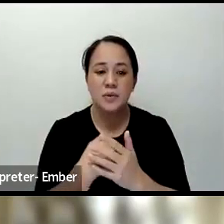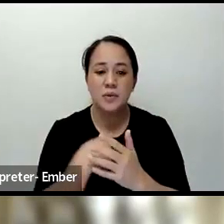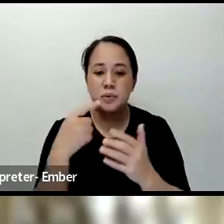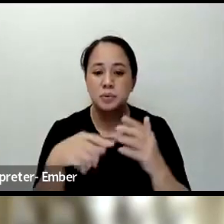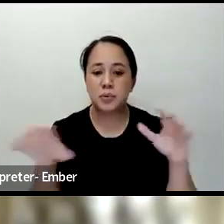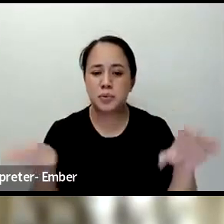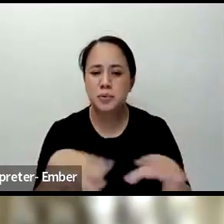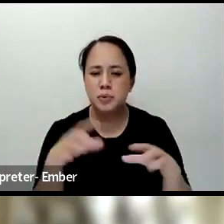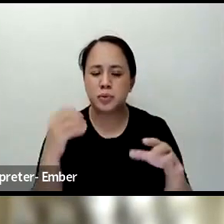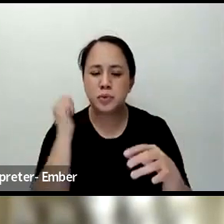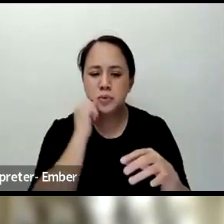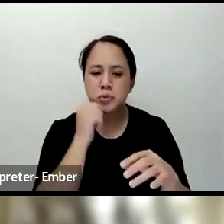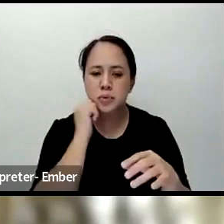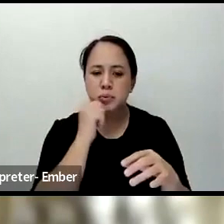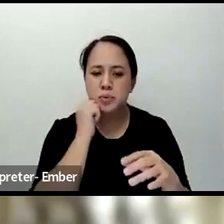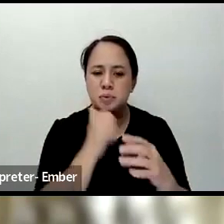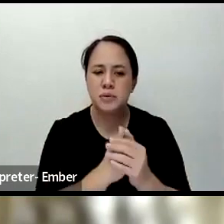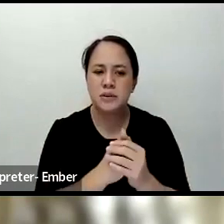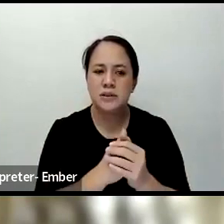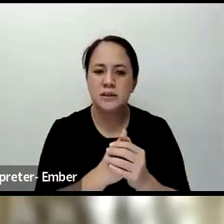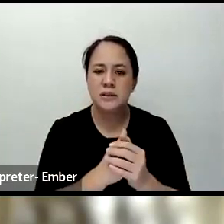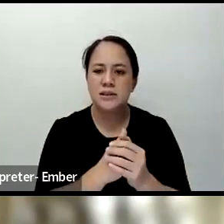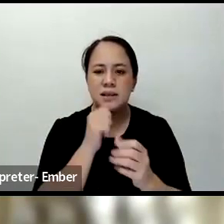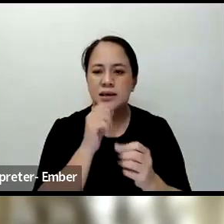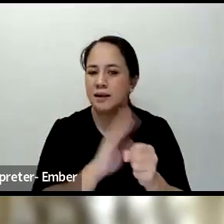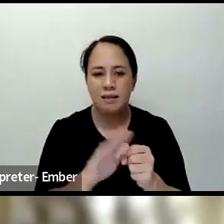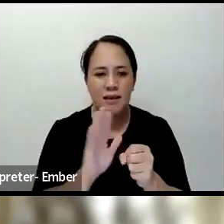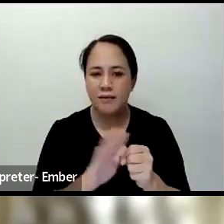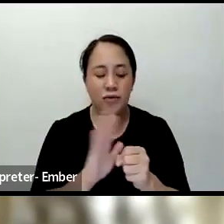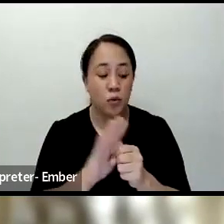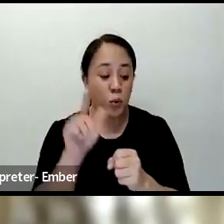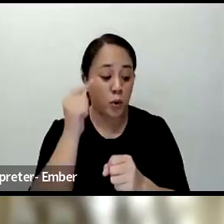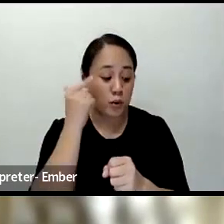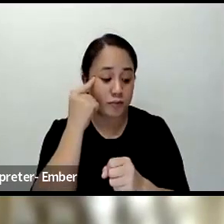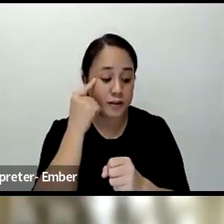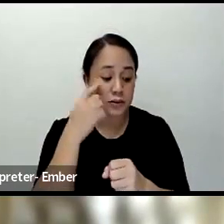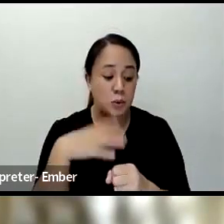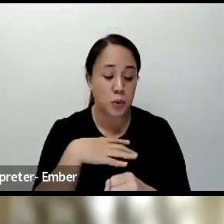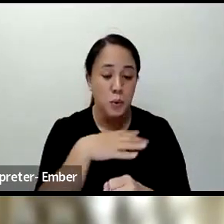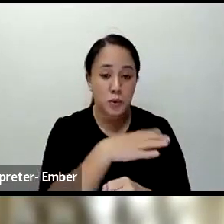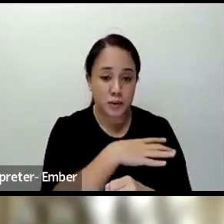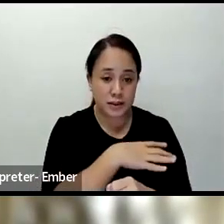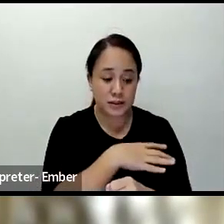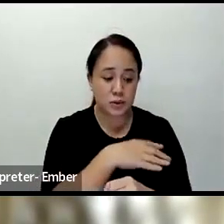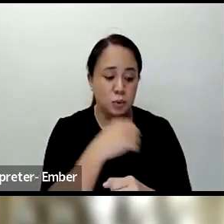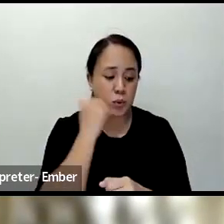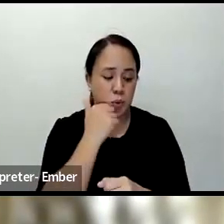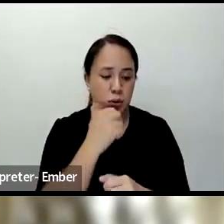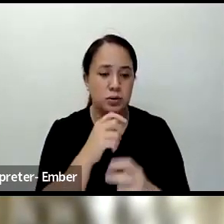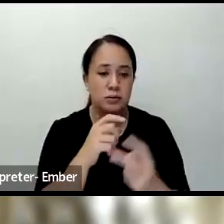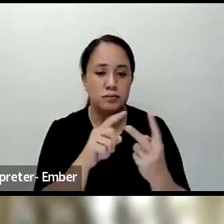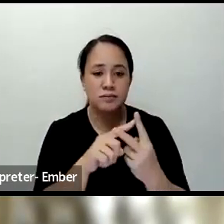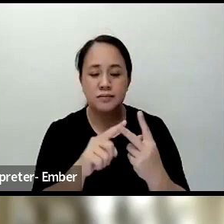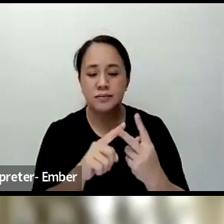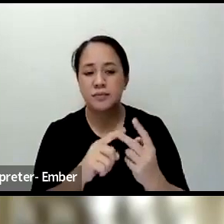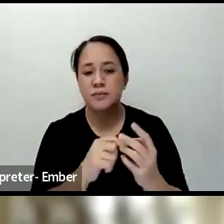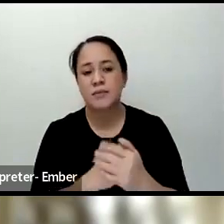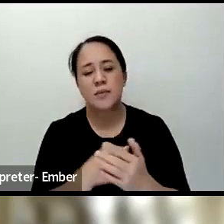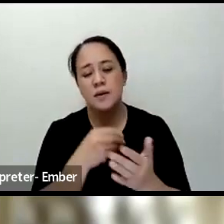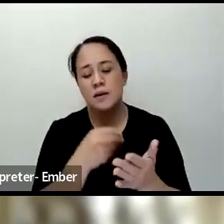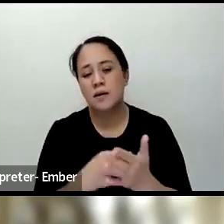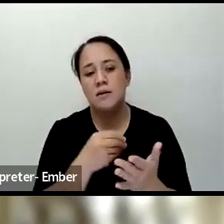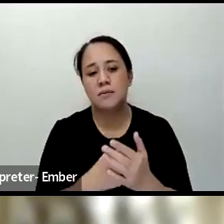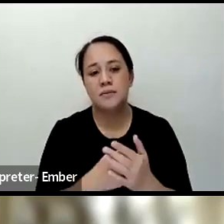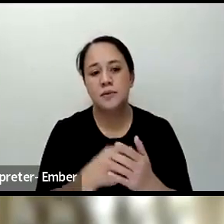are always inadequate. And government and Congress is always choosing between to fund